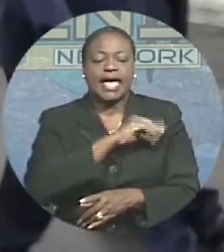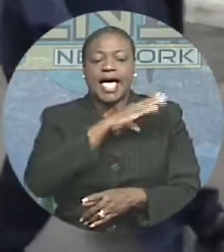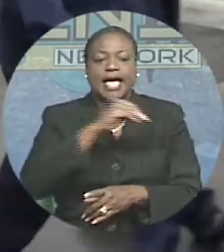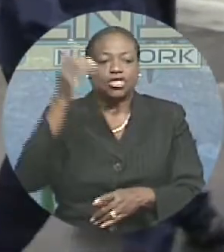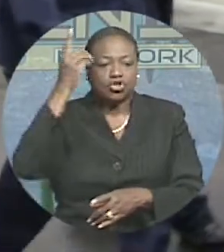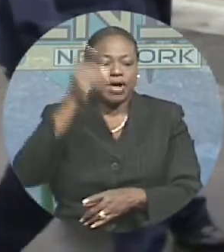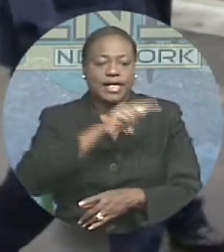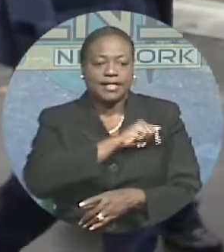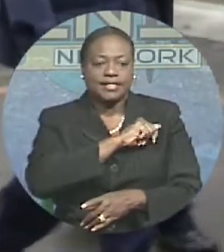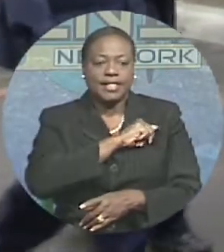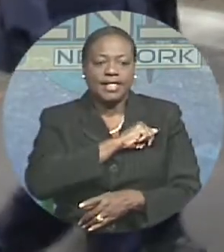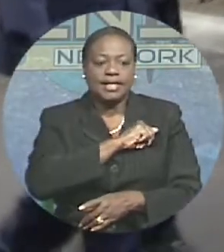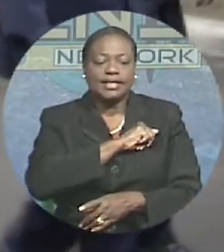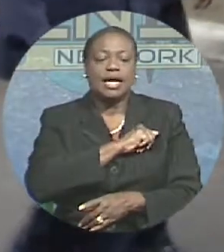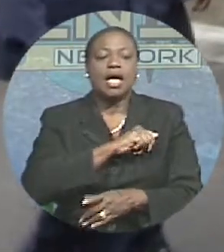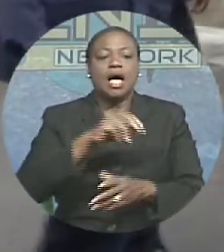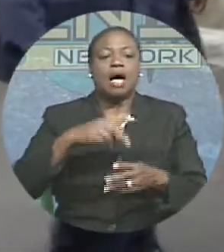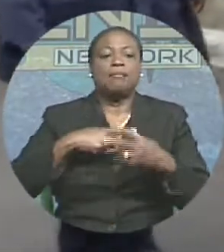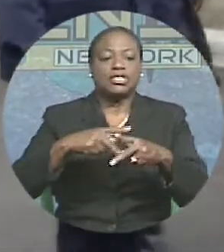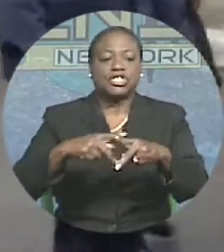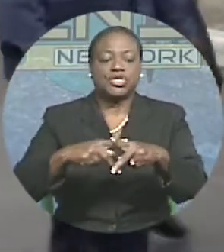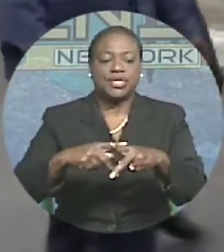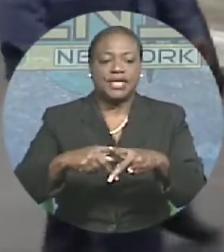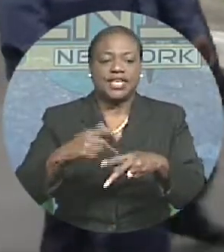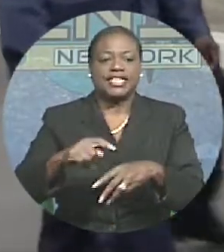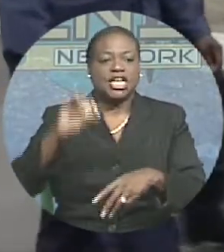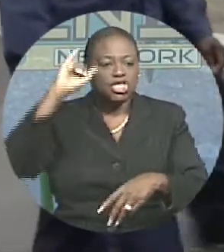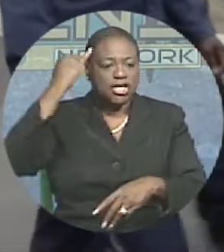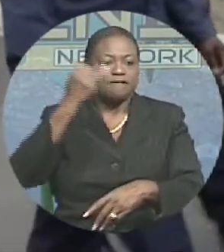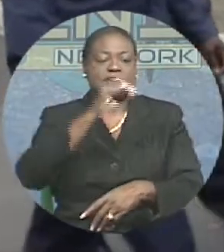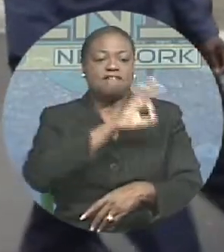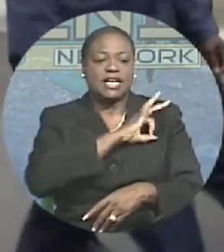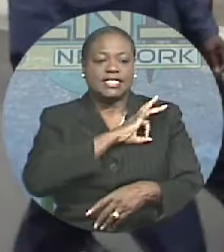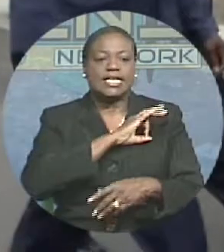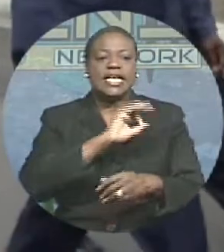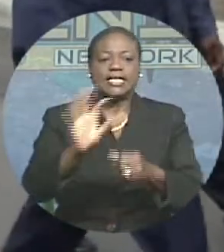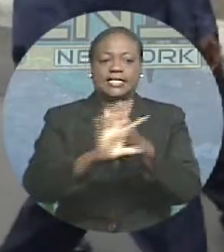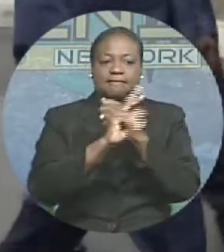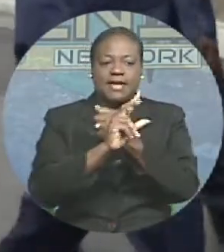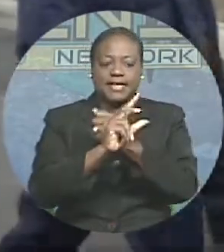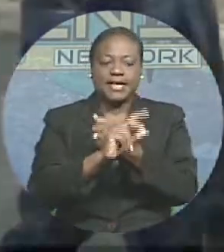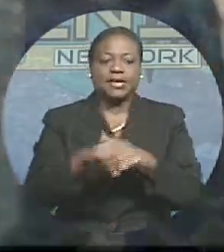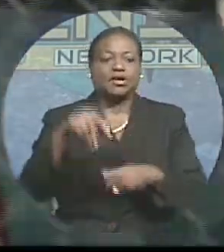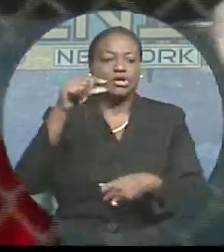Darrell Taylor, are prosecuting the case. Attorney Jeffrey Farquharson is defending Goodman.